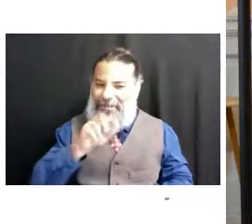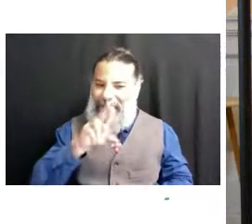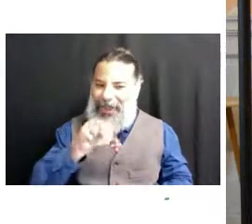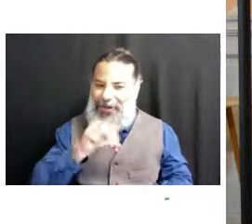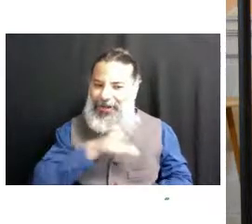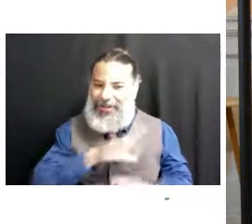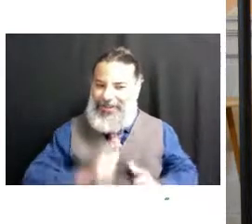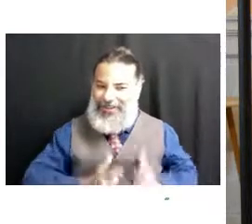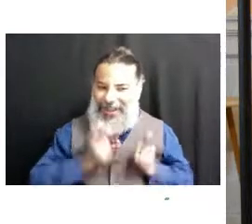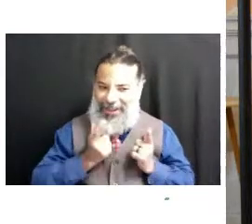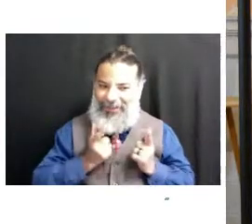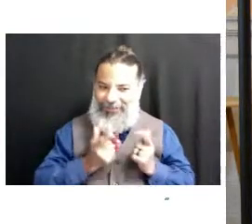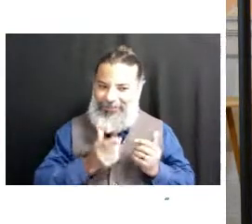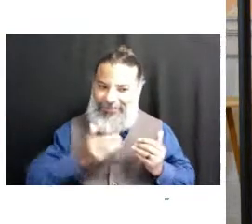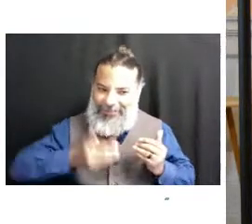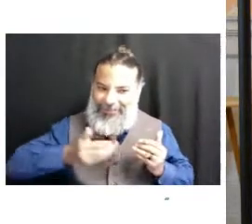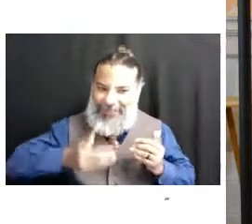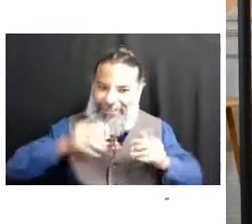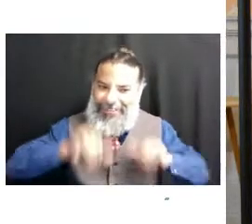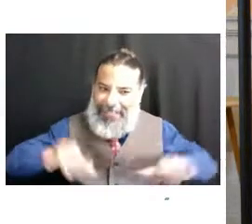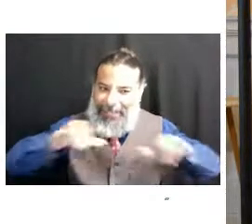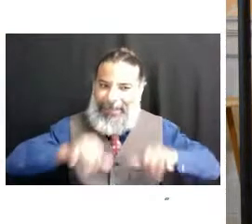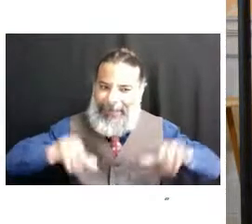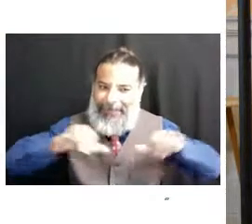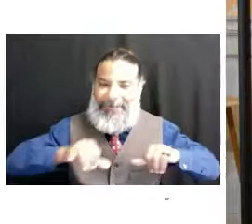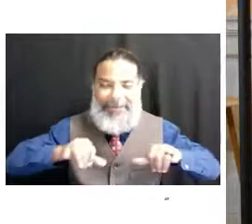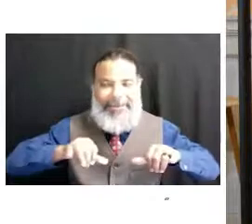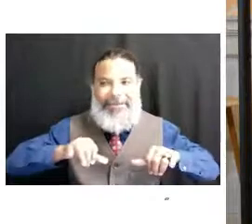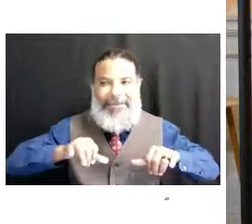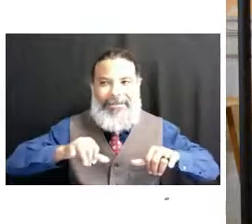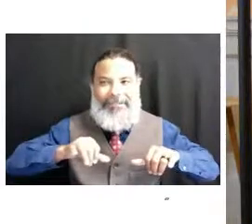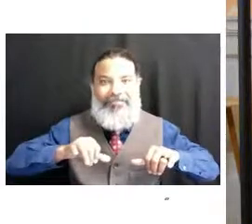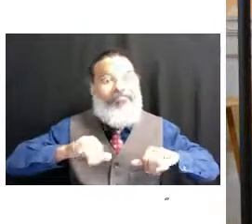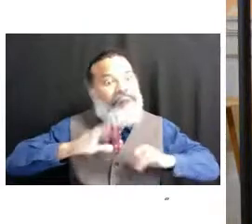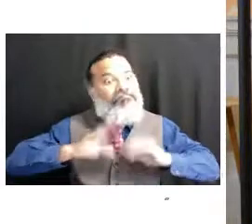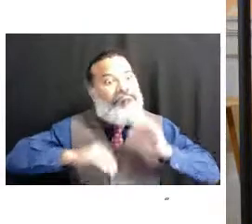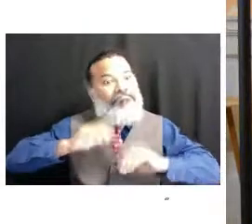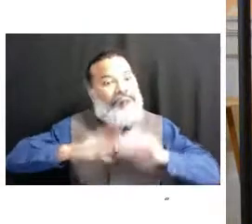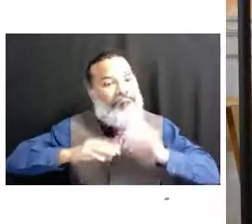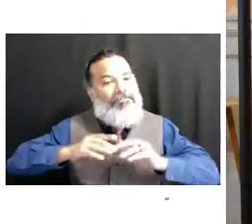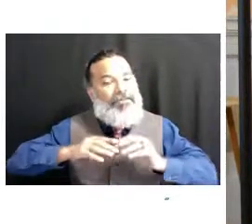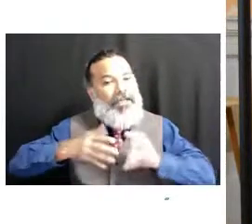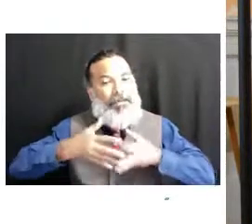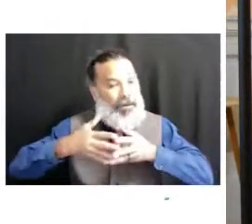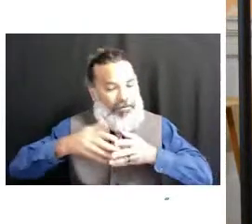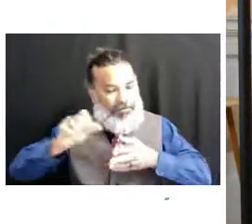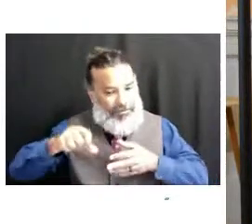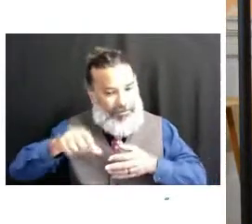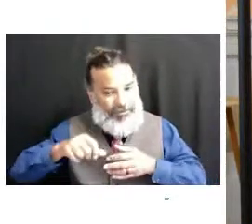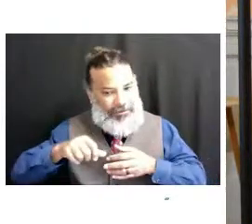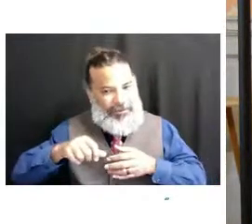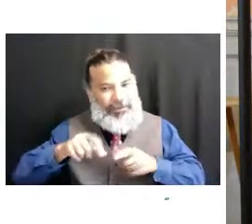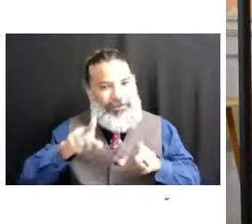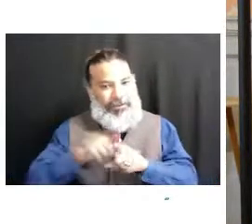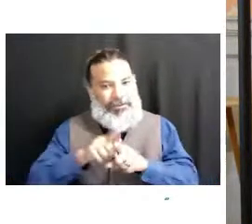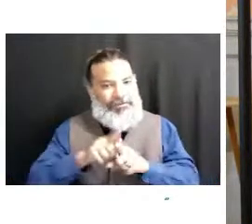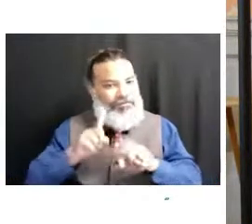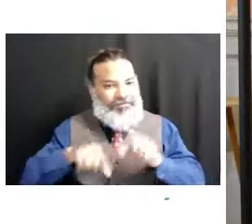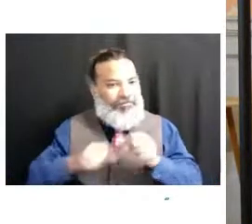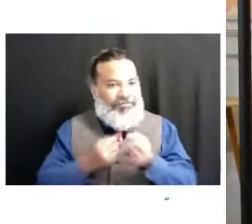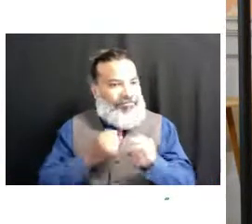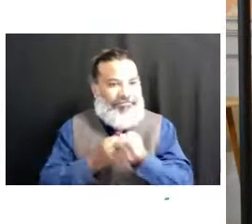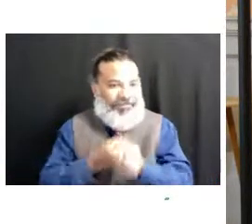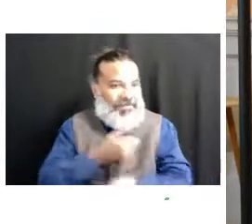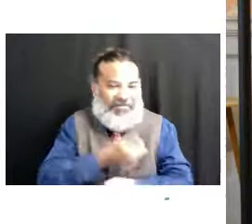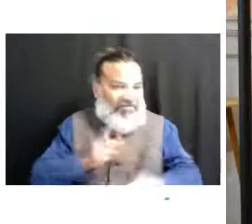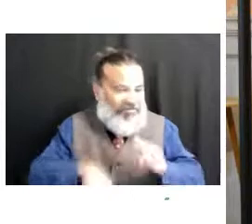his life, that even as he is building America, he is unable to support